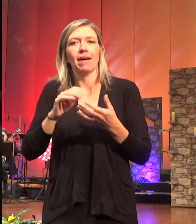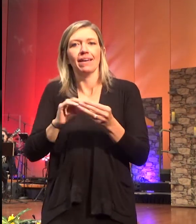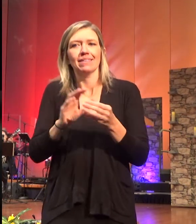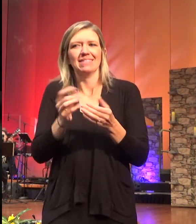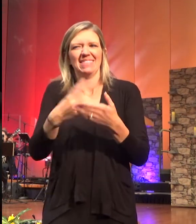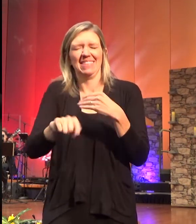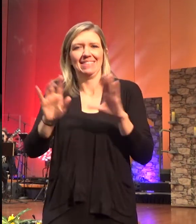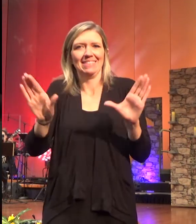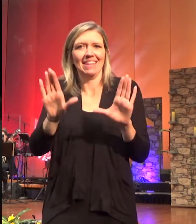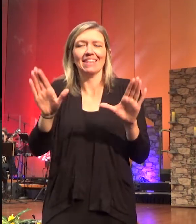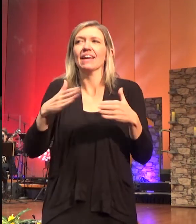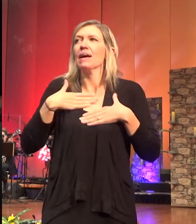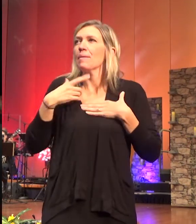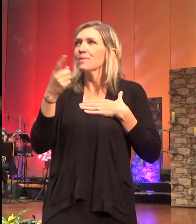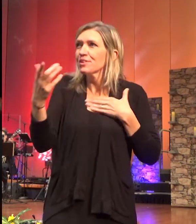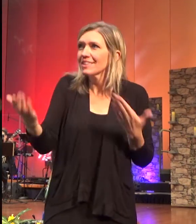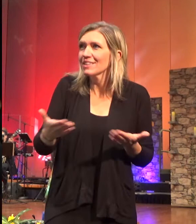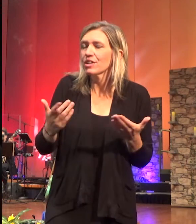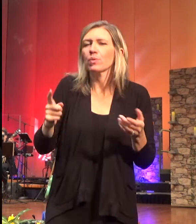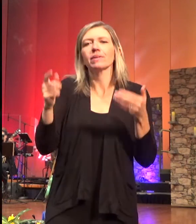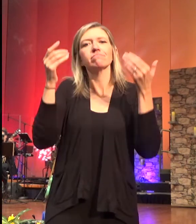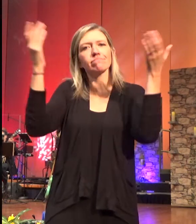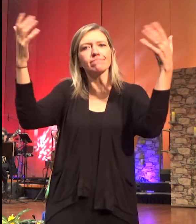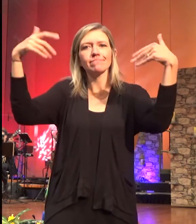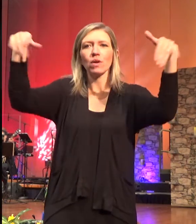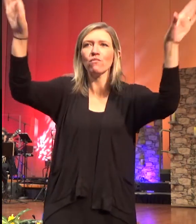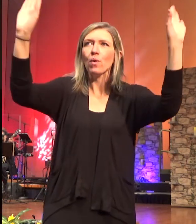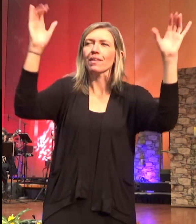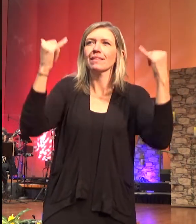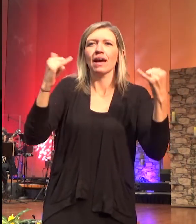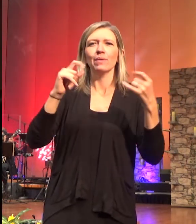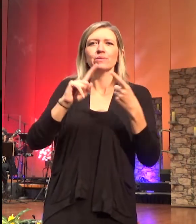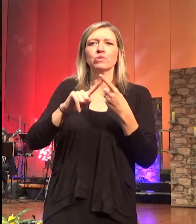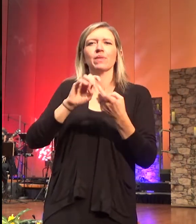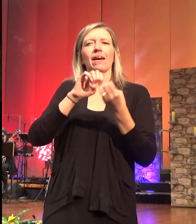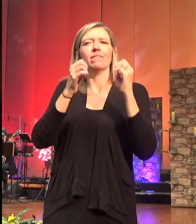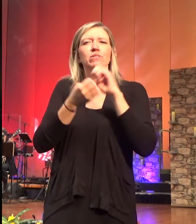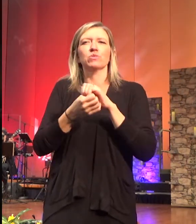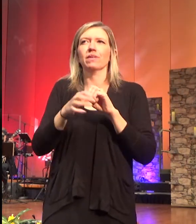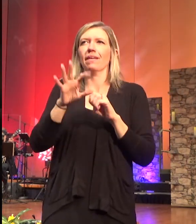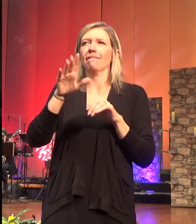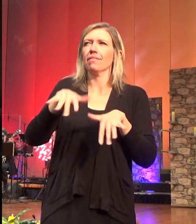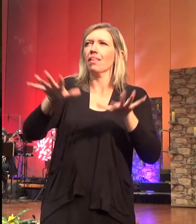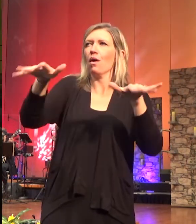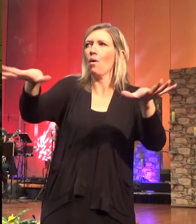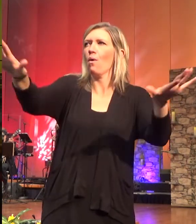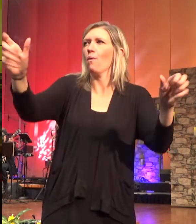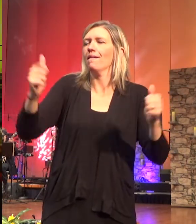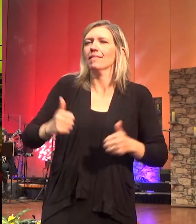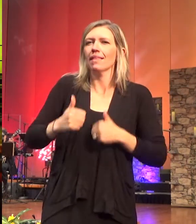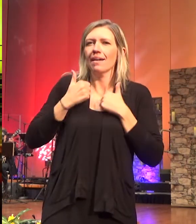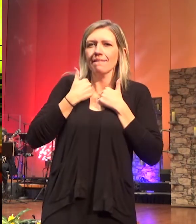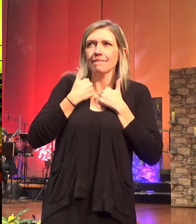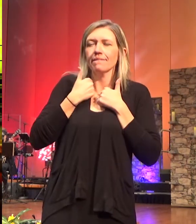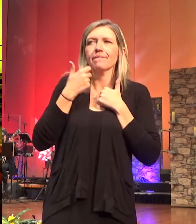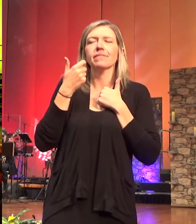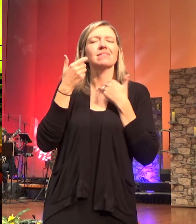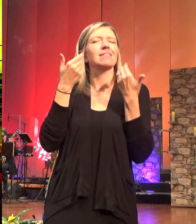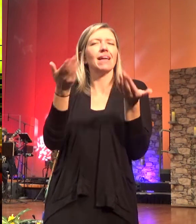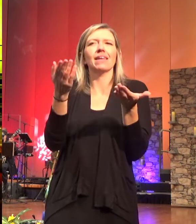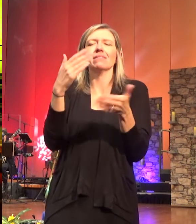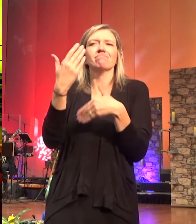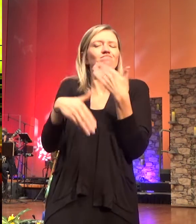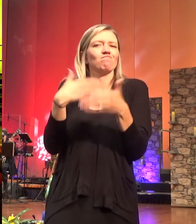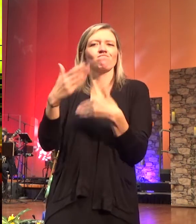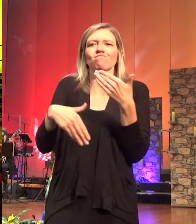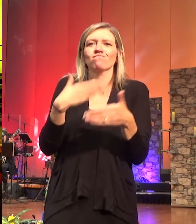So glad you're here. We go forth now into the evolutionary flow of life, letting it unfold in,